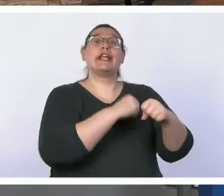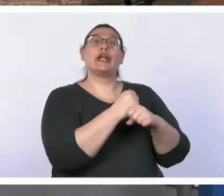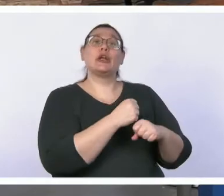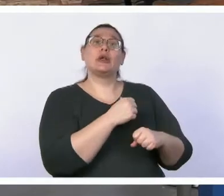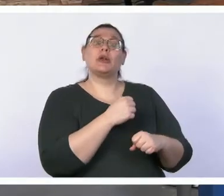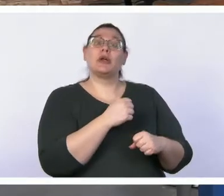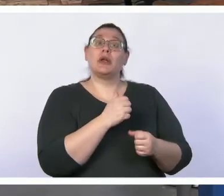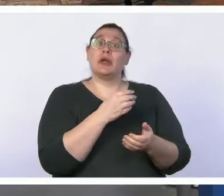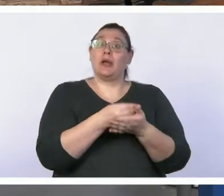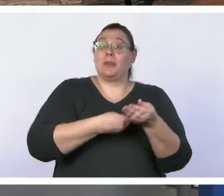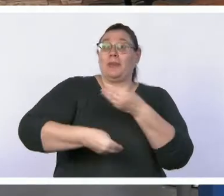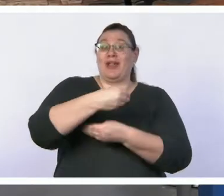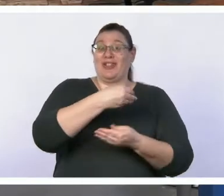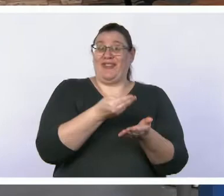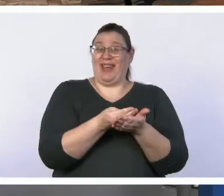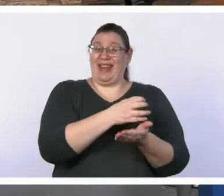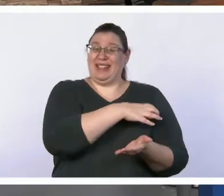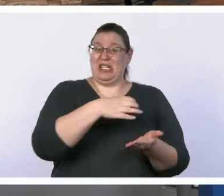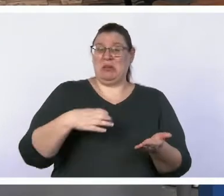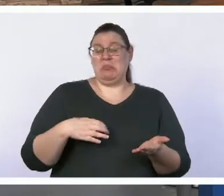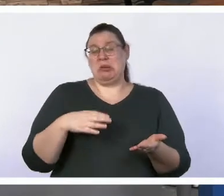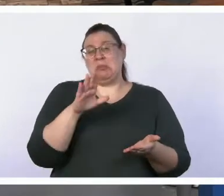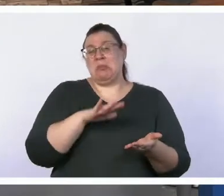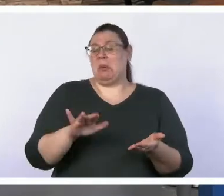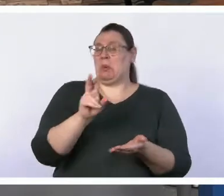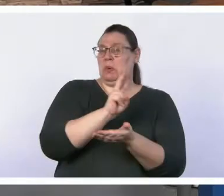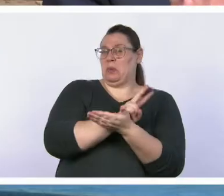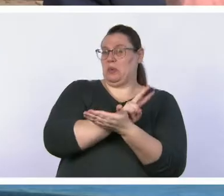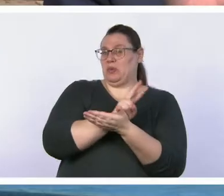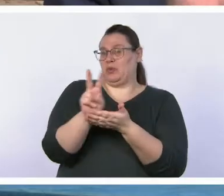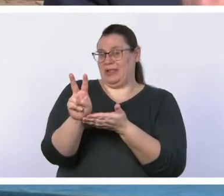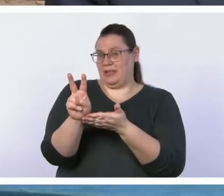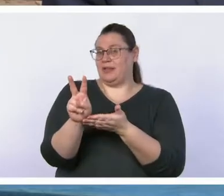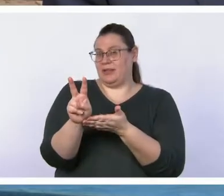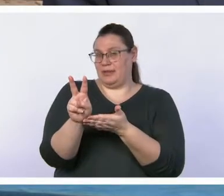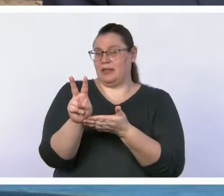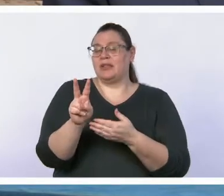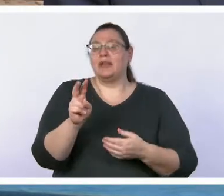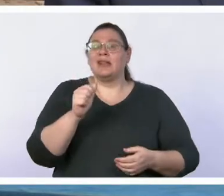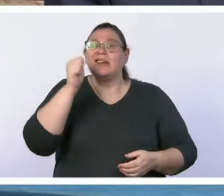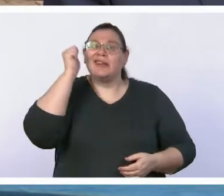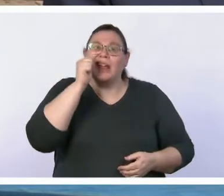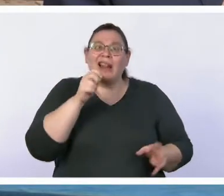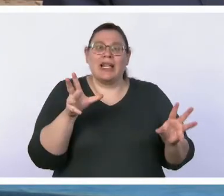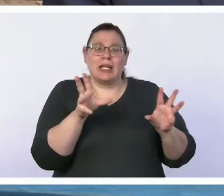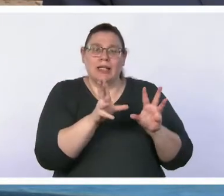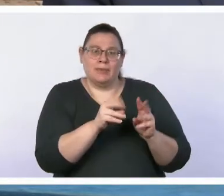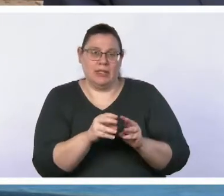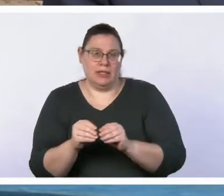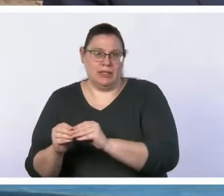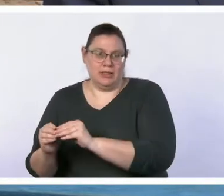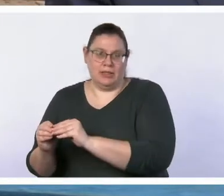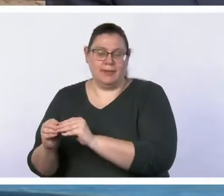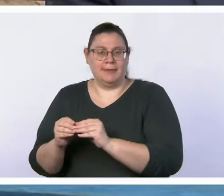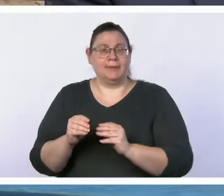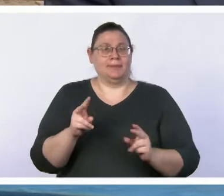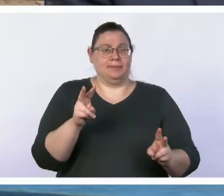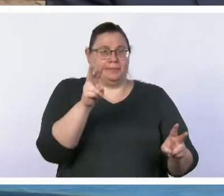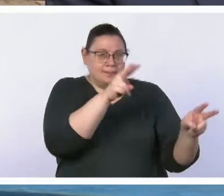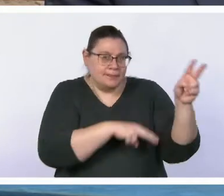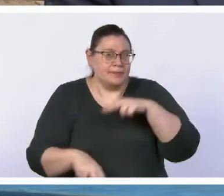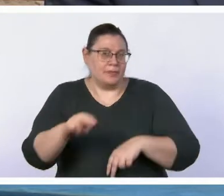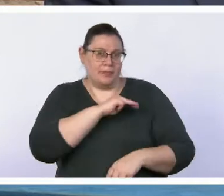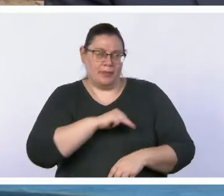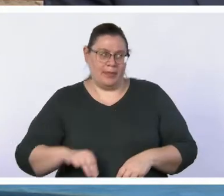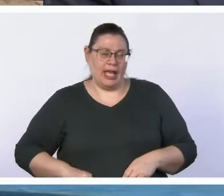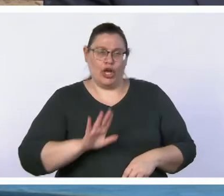the Budget and Finance Committee spends about 2 weeks in daily meetings reviewing the mayor's